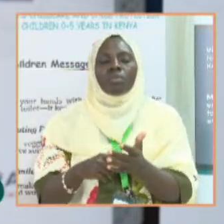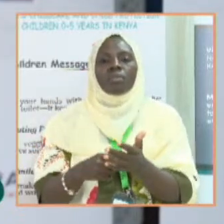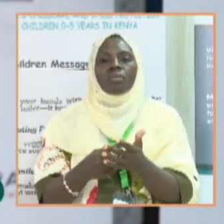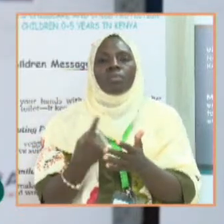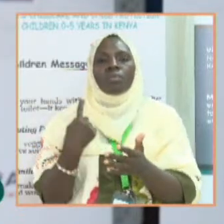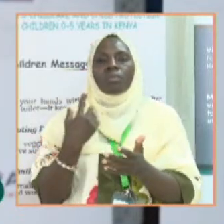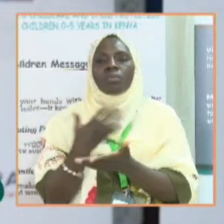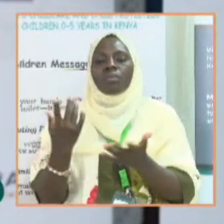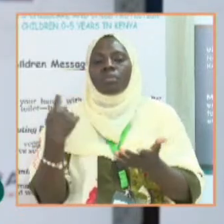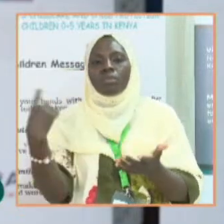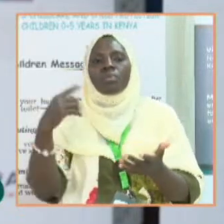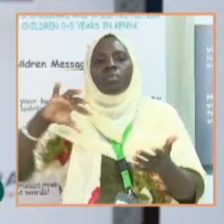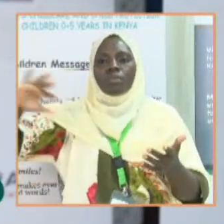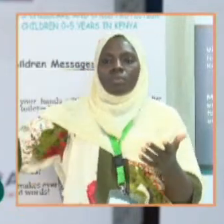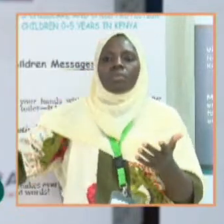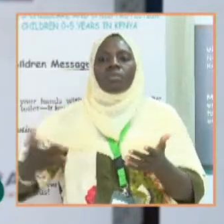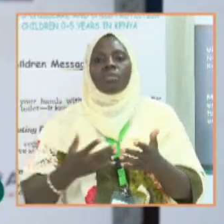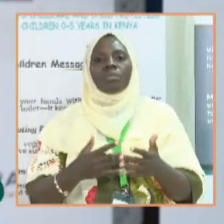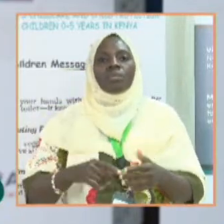see 3